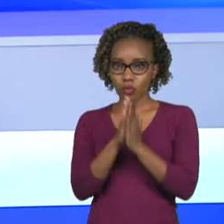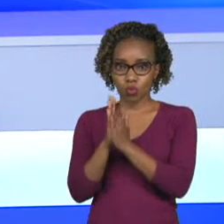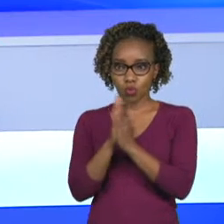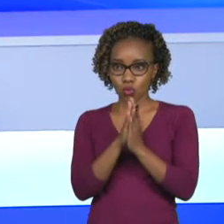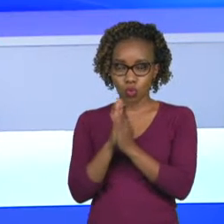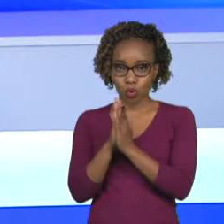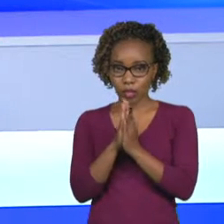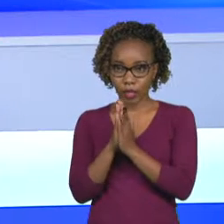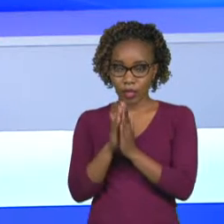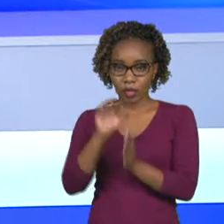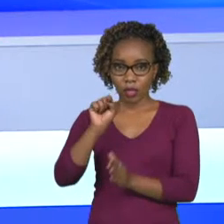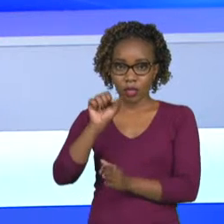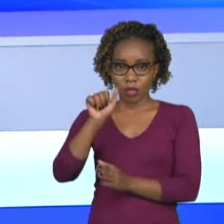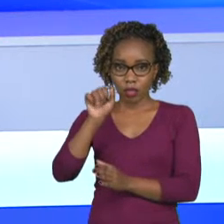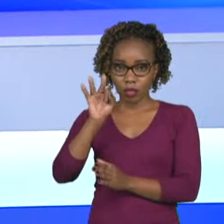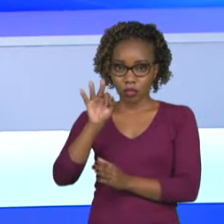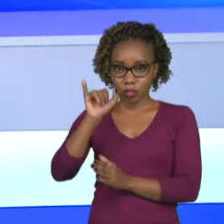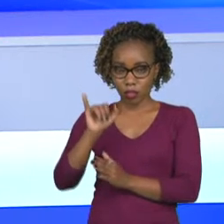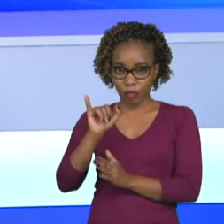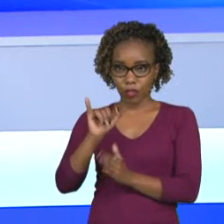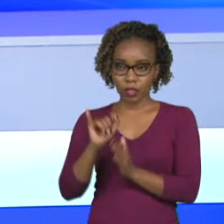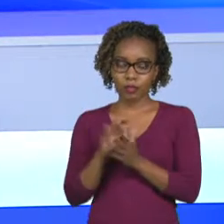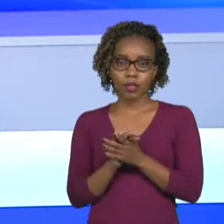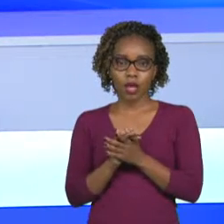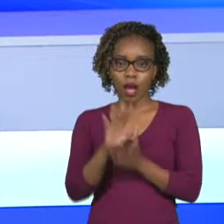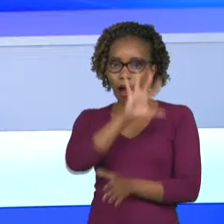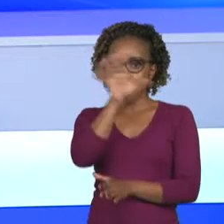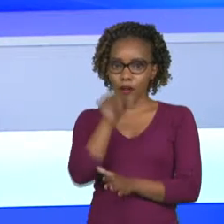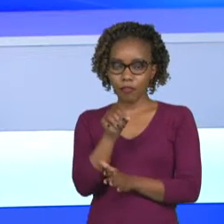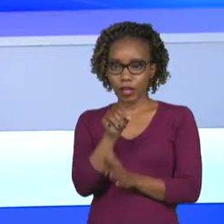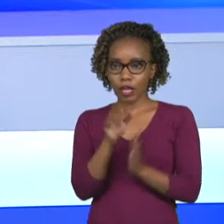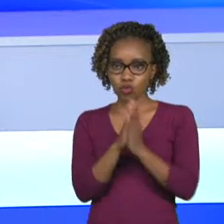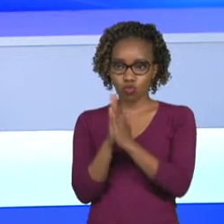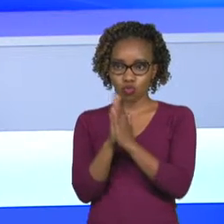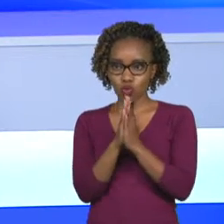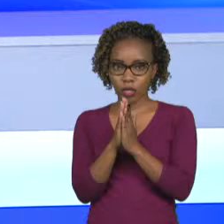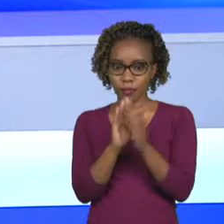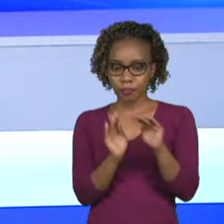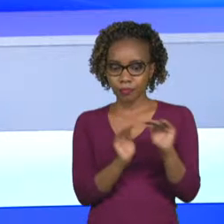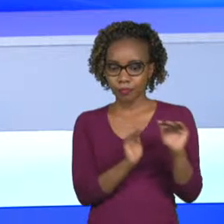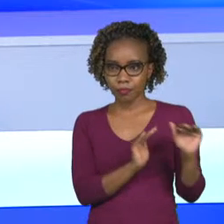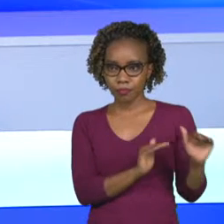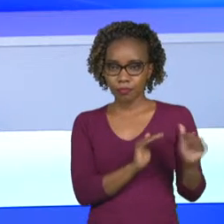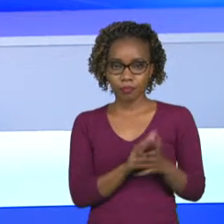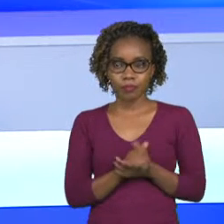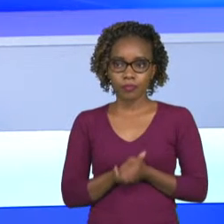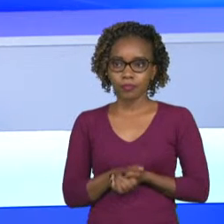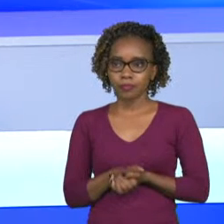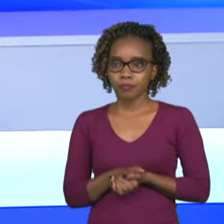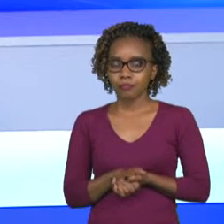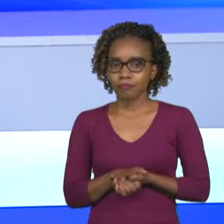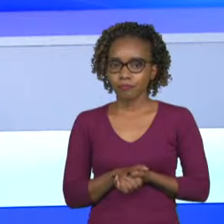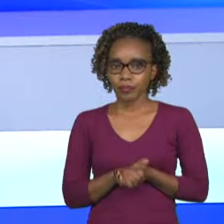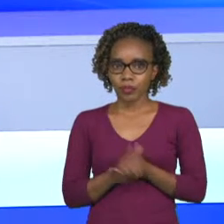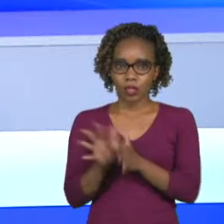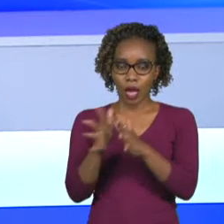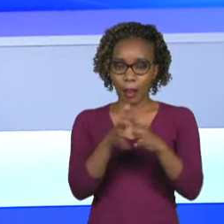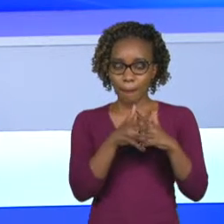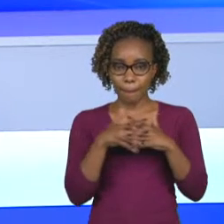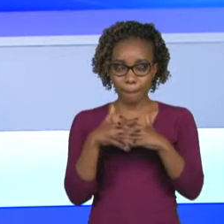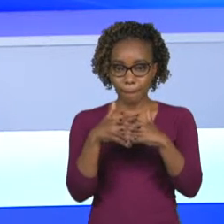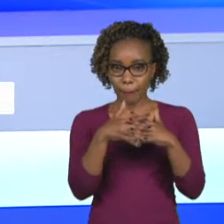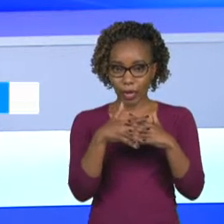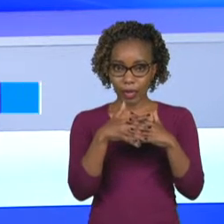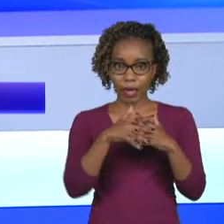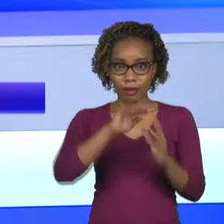producer, Safi Gudana, with our landmark roundup of events that happened in Africa this week. Moving on, the U.S. state of